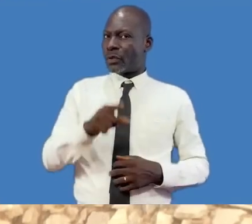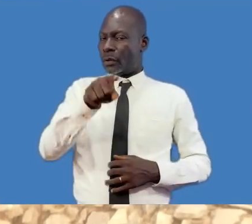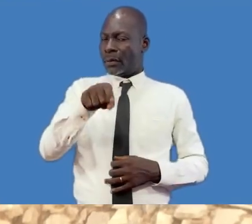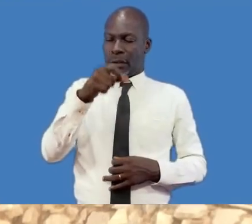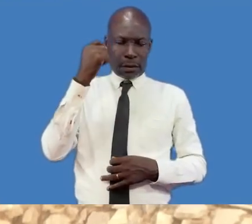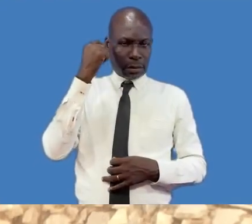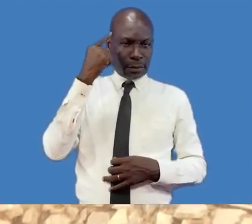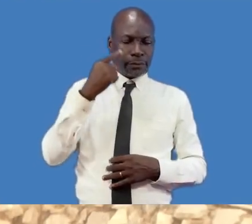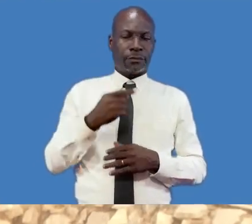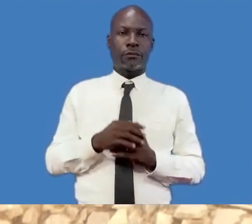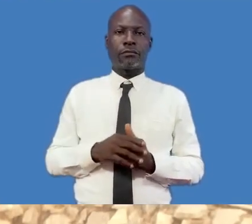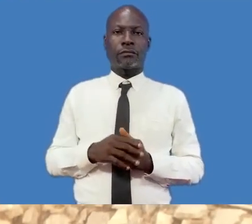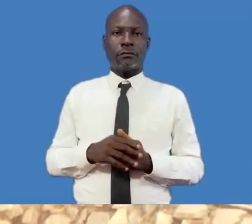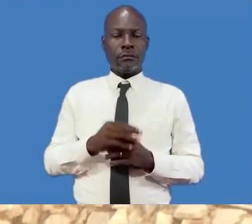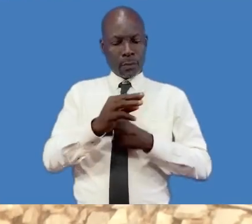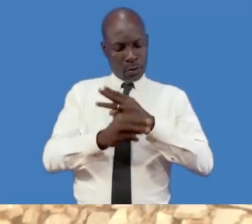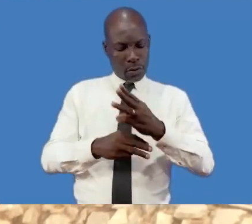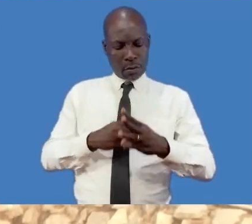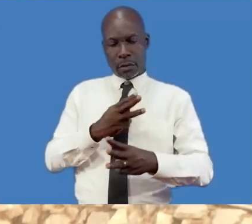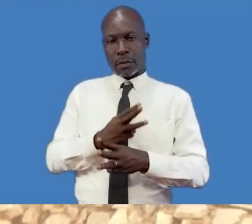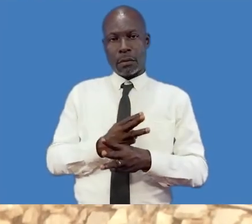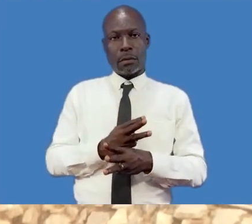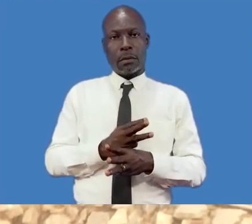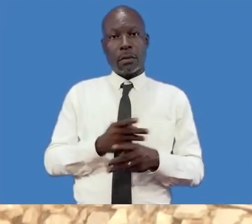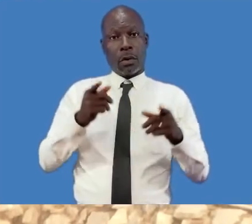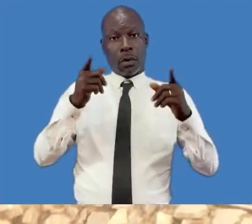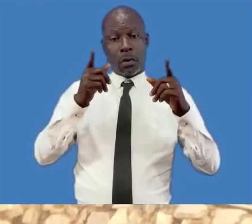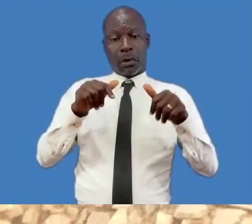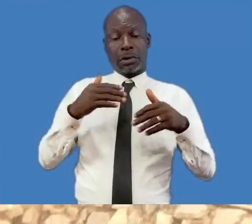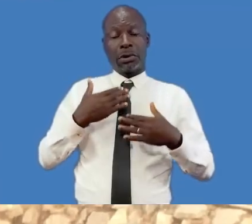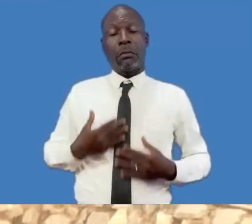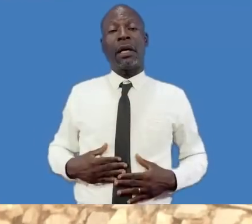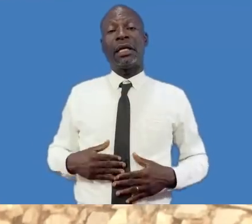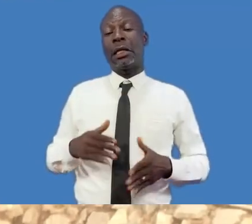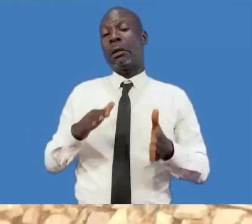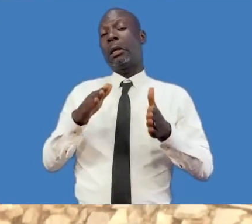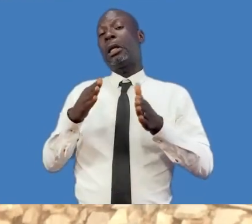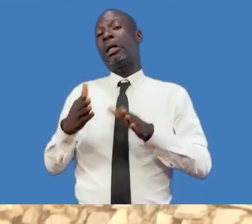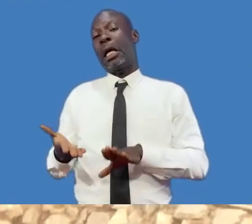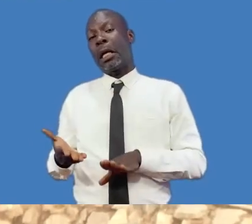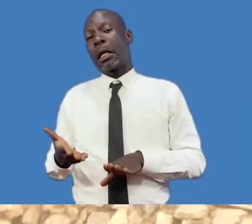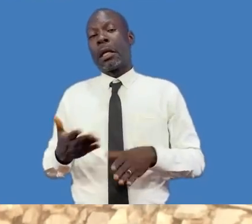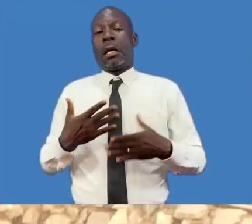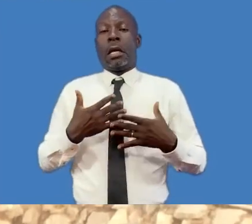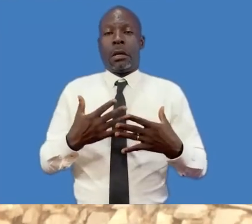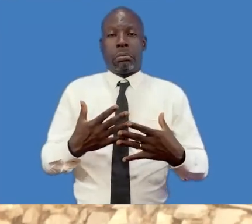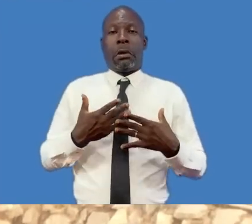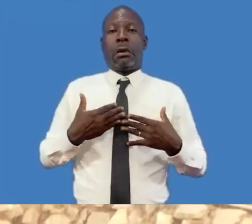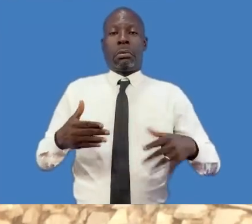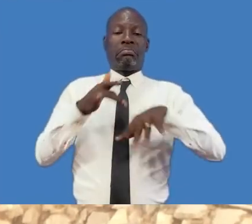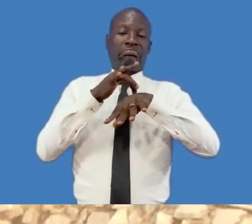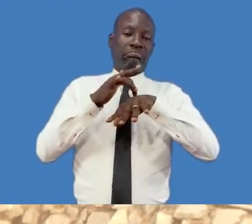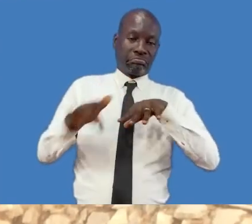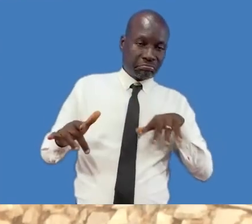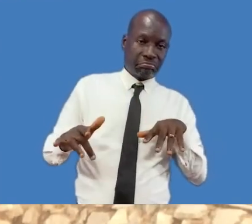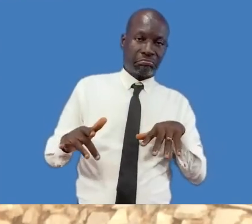Ewiase, sɛ onipa awuo a, na sɛ kyerɛ ne sɛ ɔda hɔ a, ɔnhome. Honhome no a ɛwɔ onipa no mu